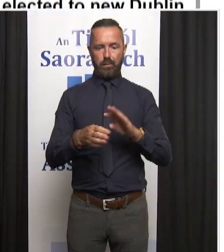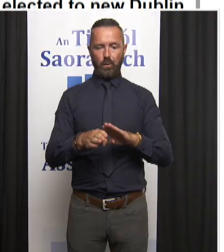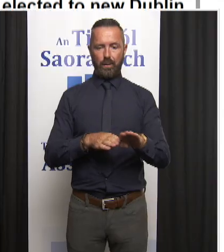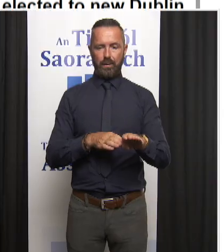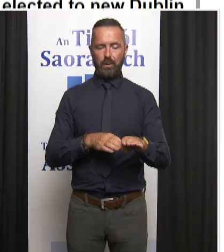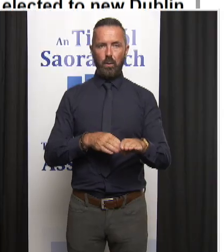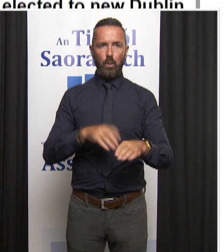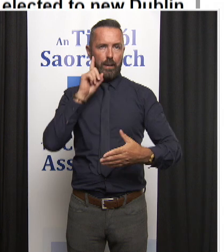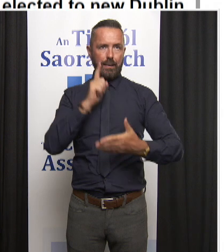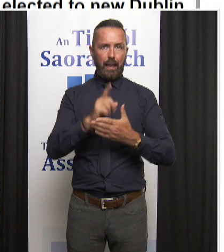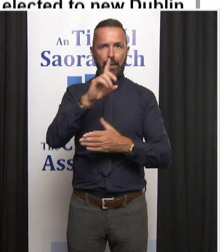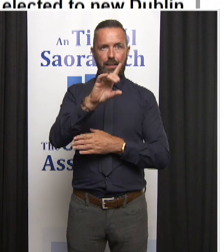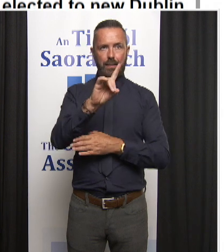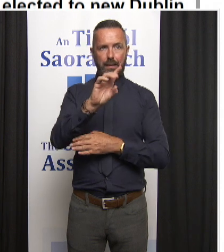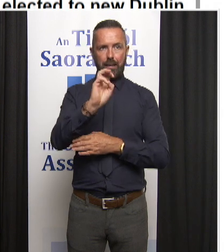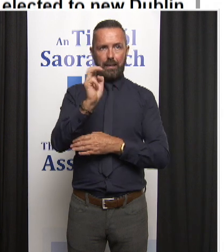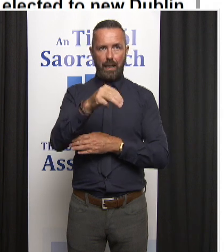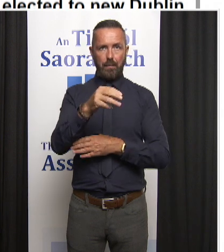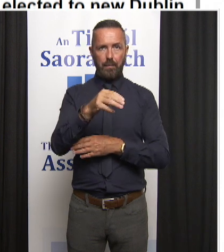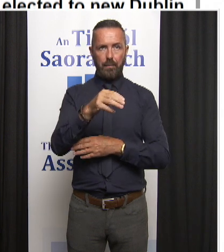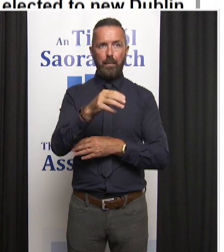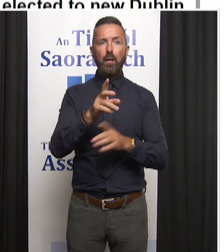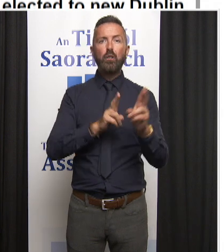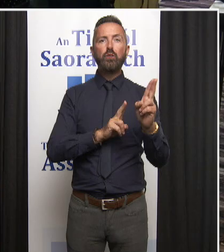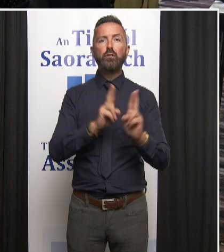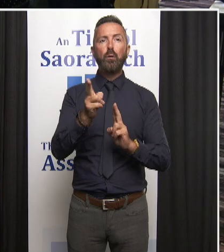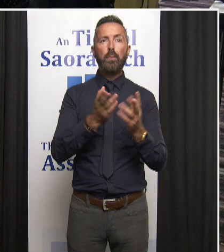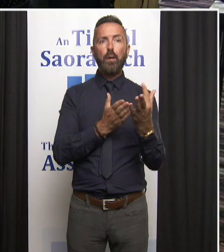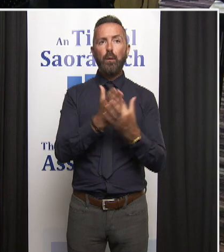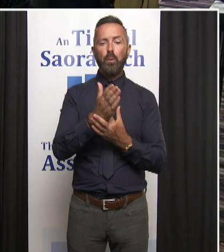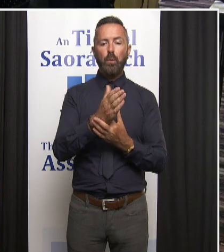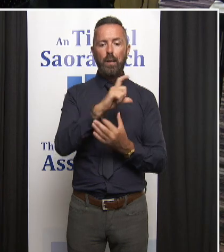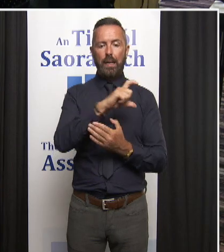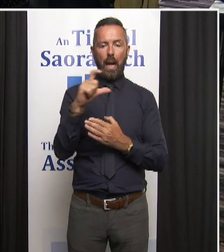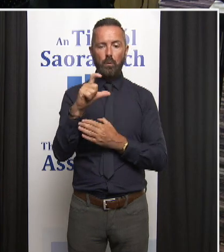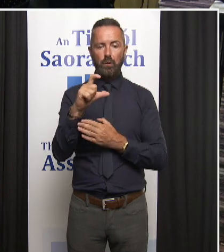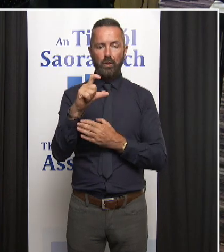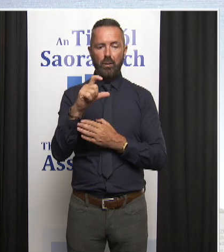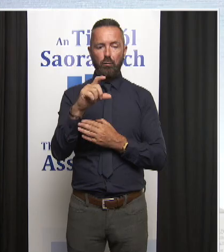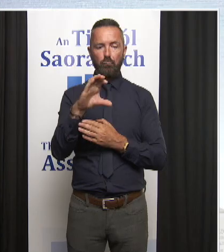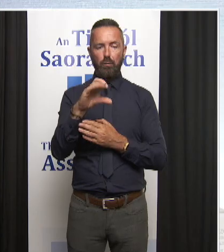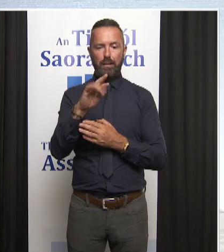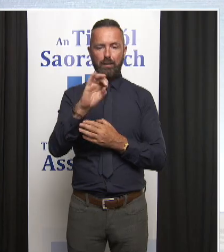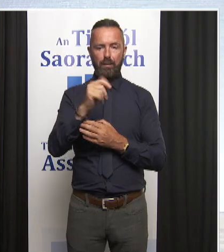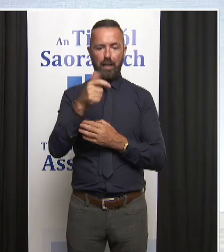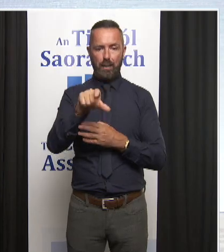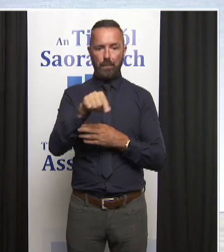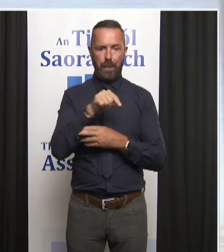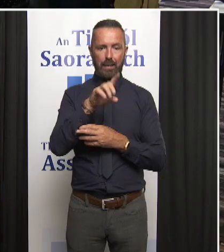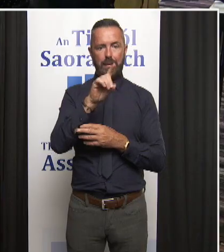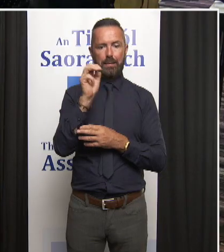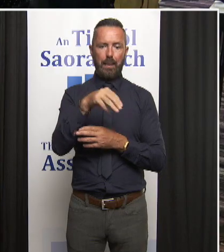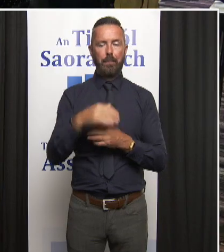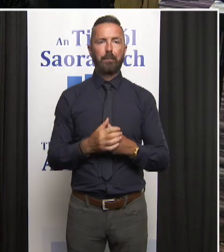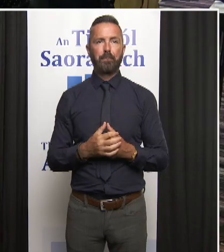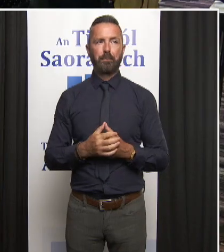The DEM should be, the election process should be through the councillor criteria. I think that's everything. Thank